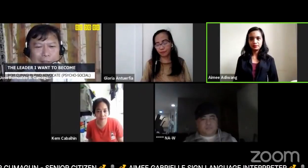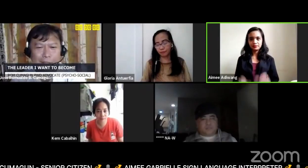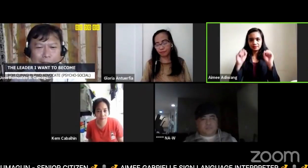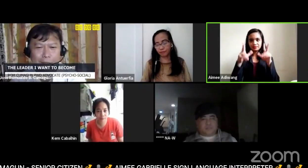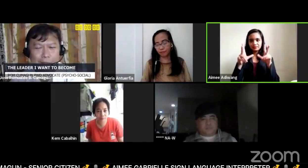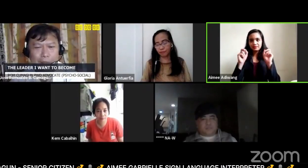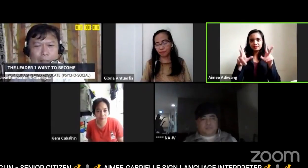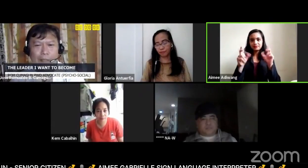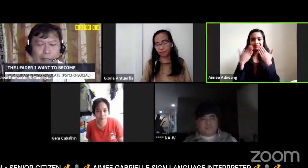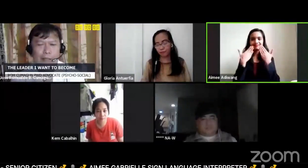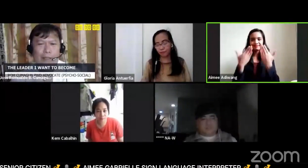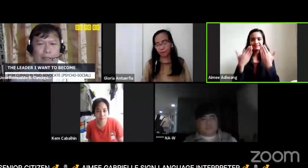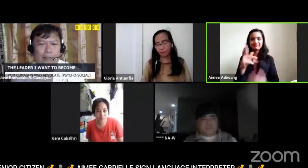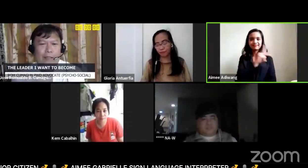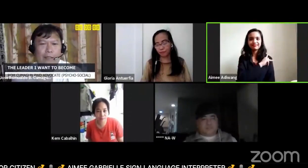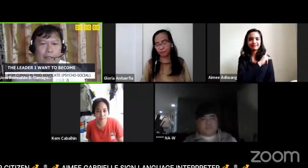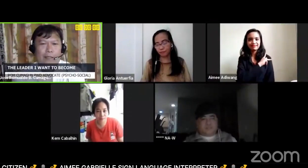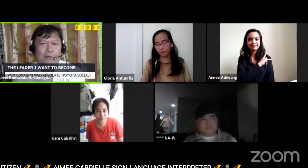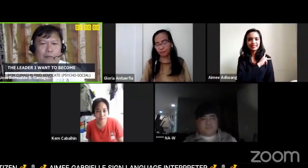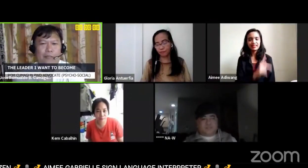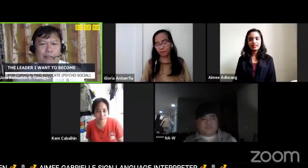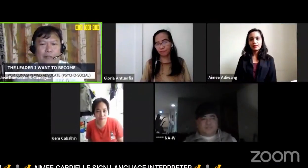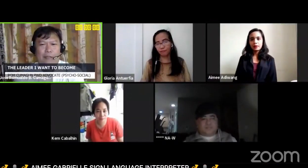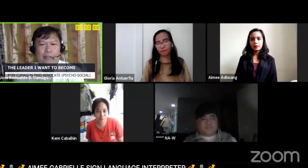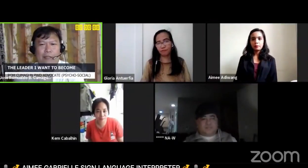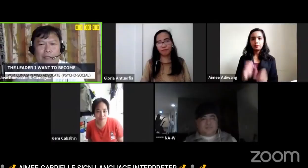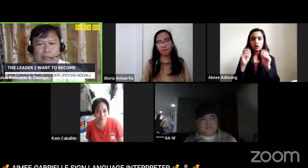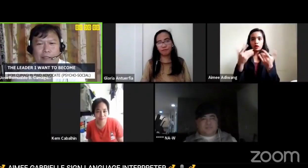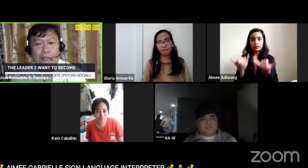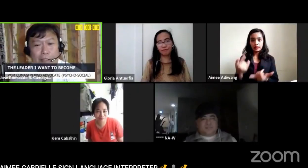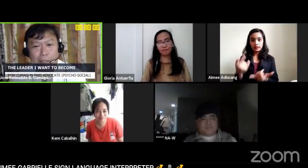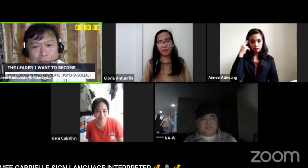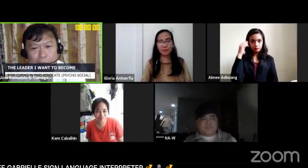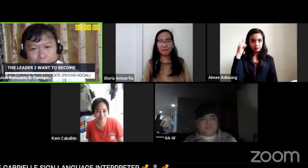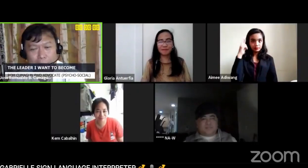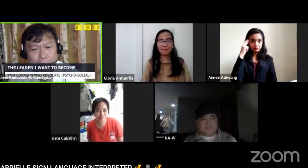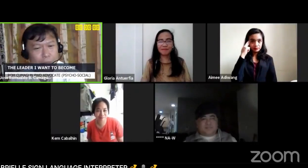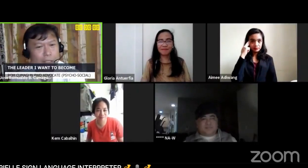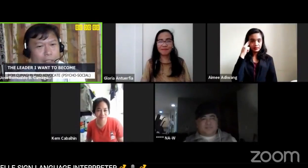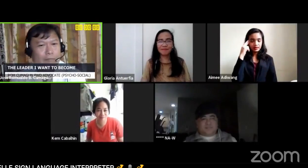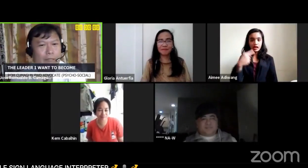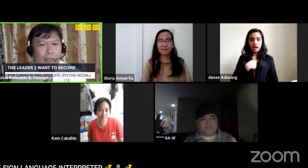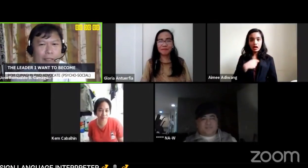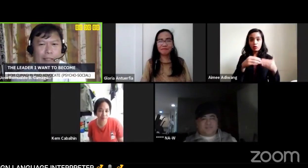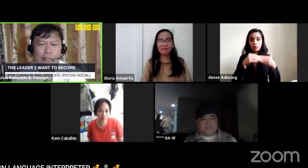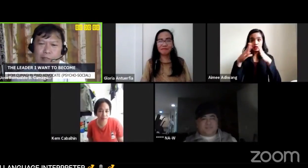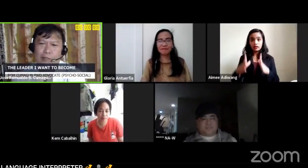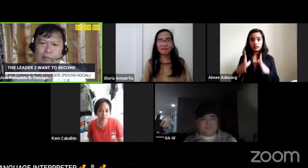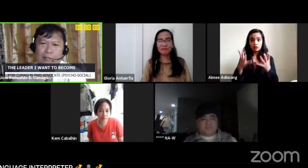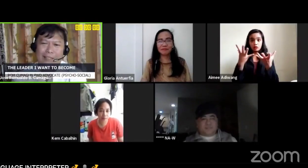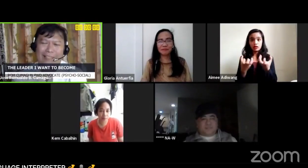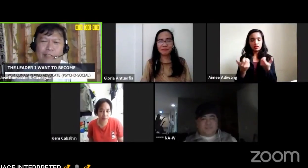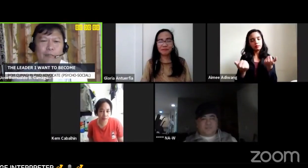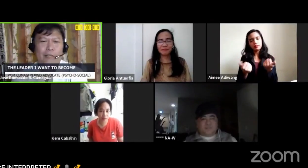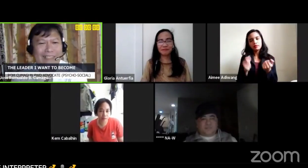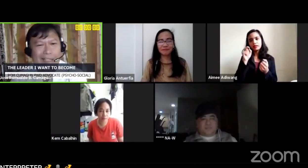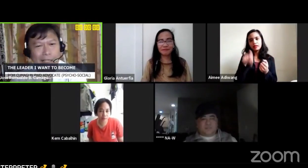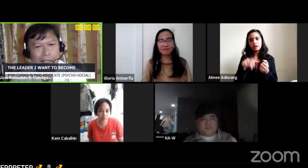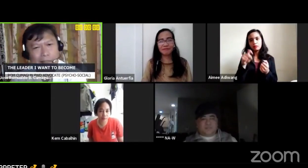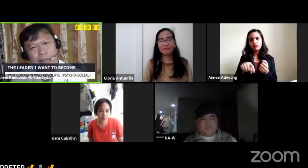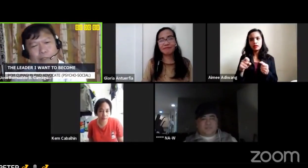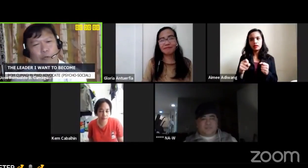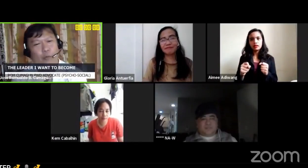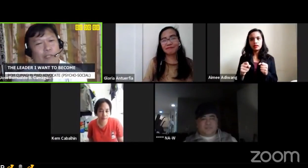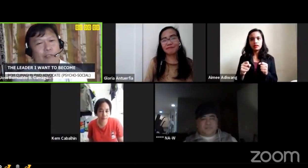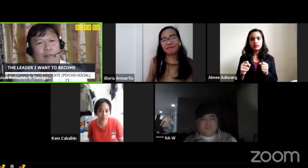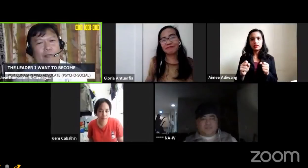Okay. Thank you, Kem. Okay. And as for me, the leader I want to become, I think it's